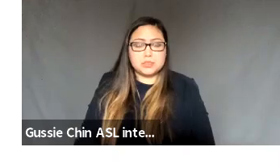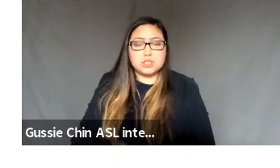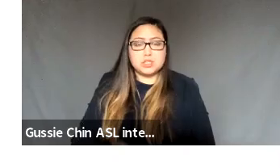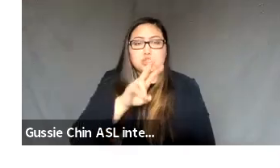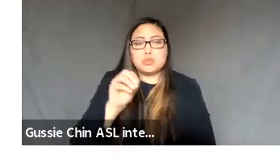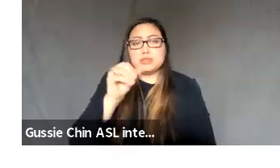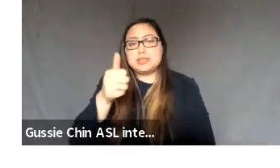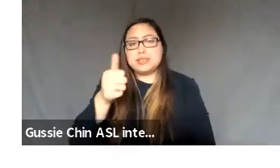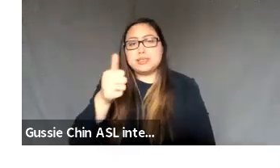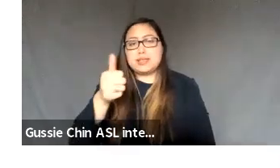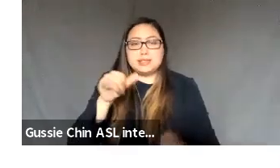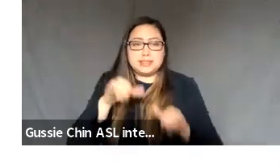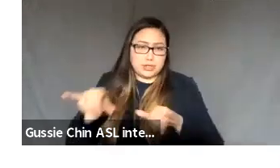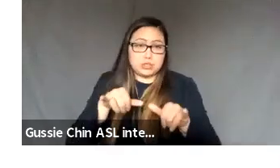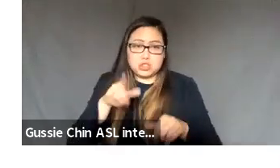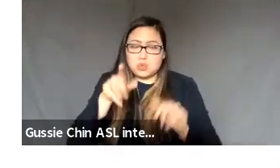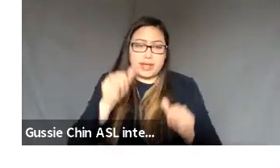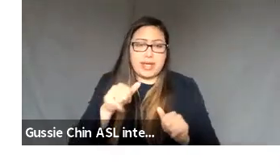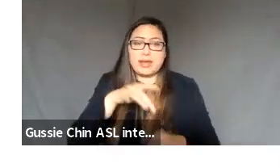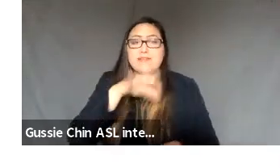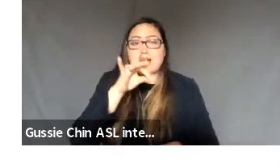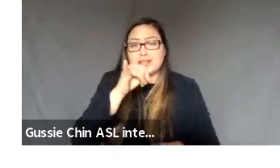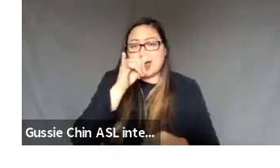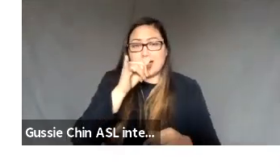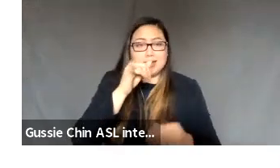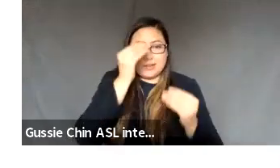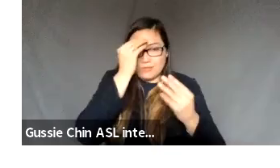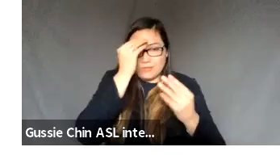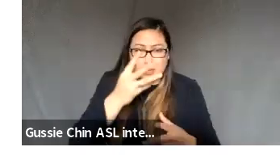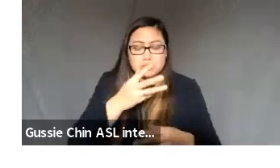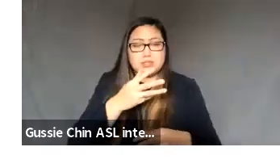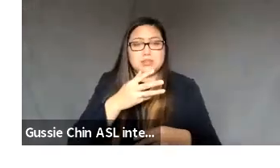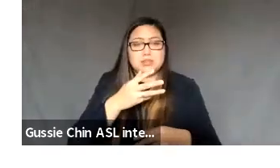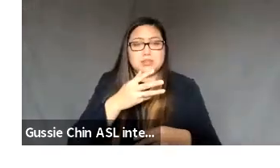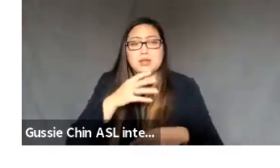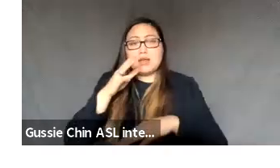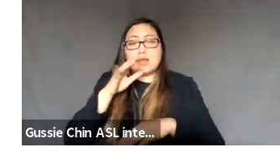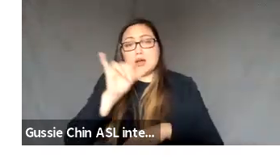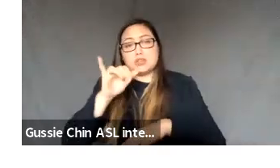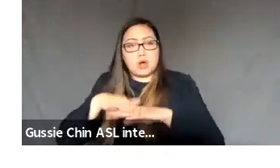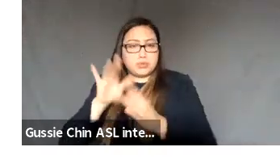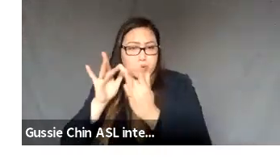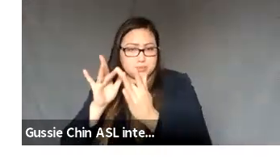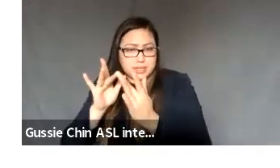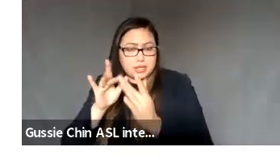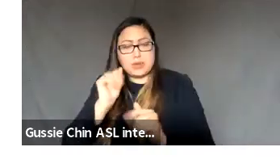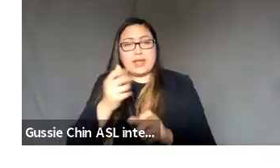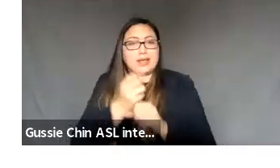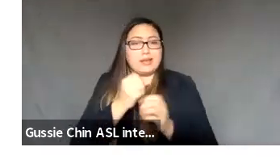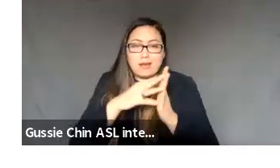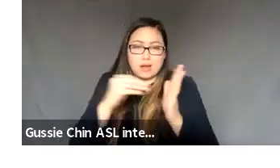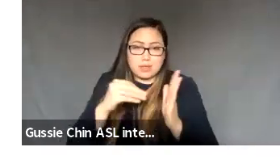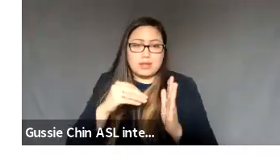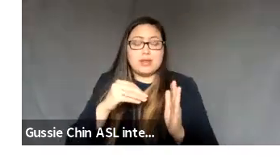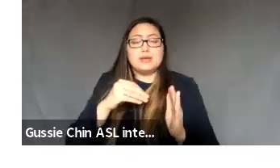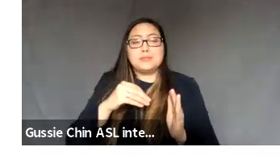2010 standards. And so you can find the notification information besides the website right here, where you can get a copy of